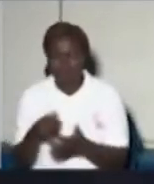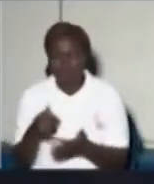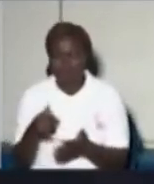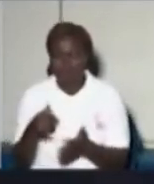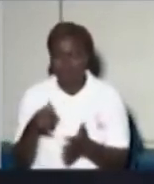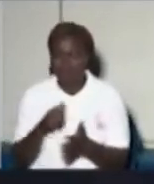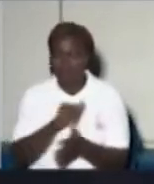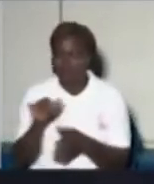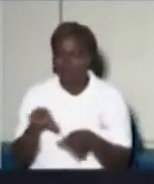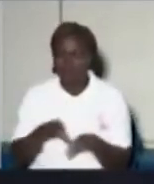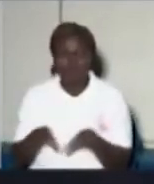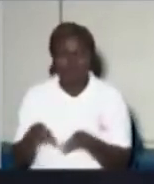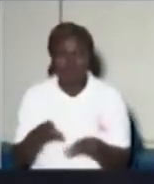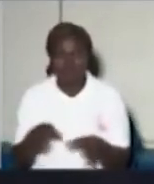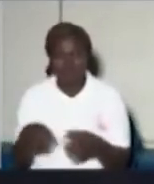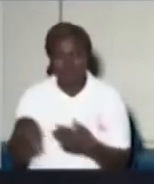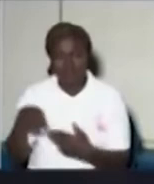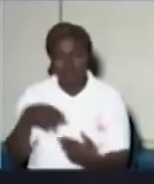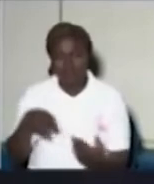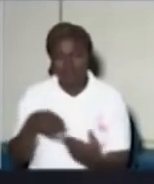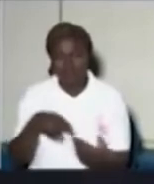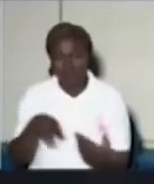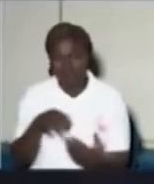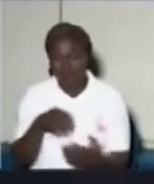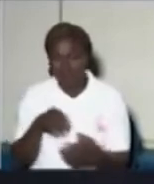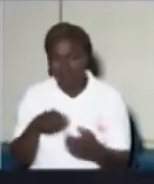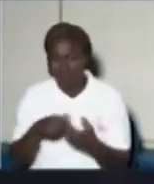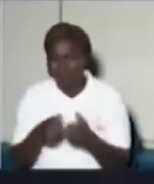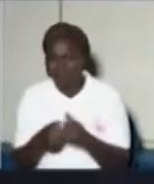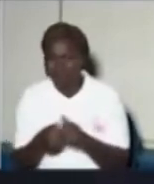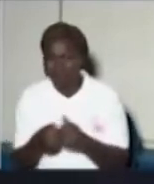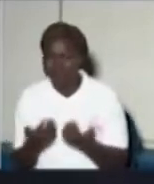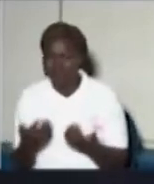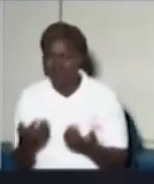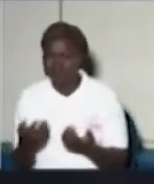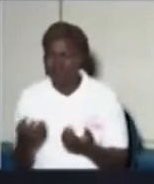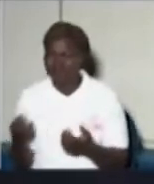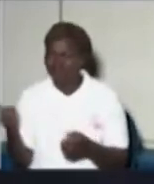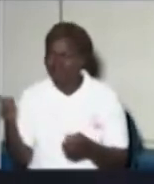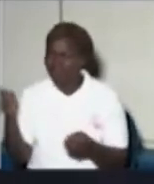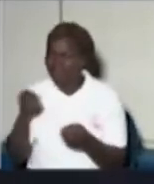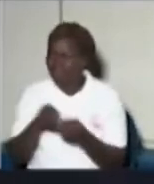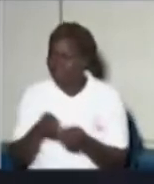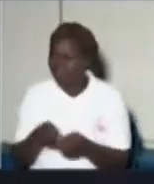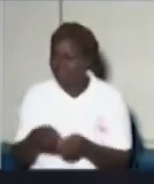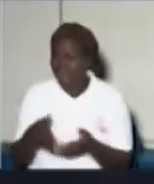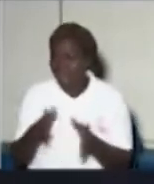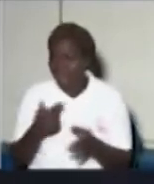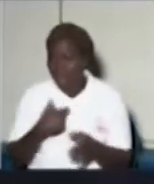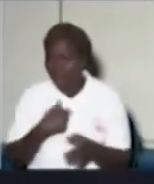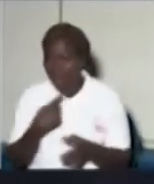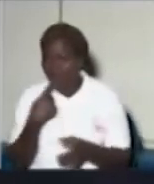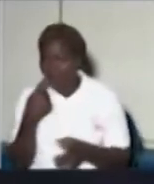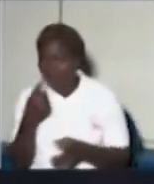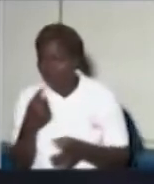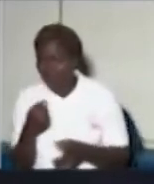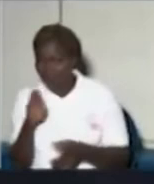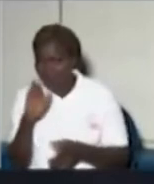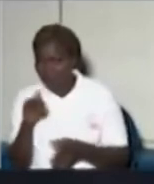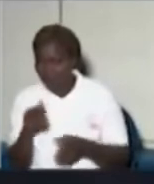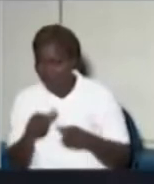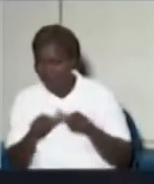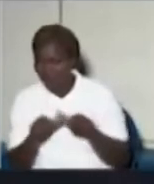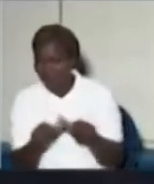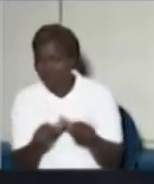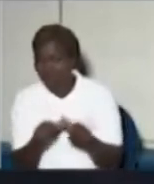round tripping. In addition to this, there is no effectiveness in it. And let me tell you, by continuing with